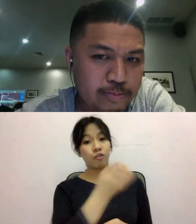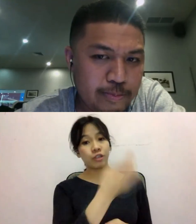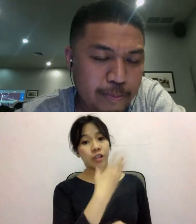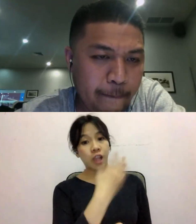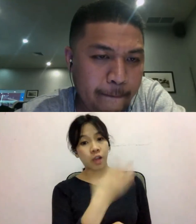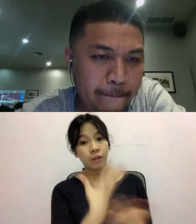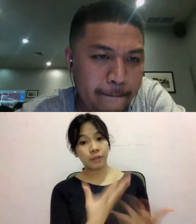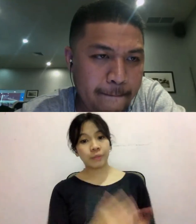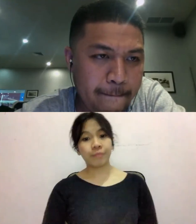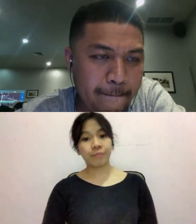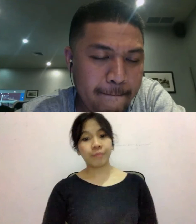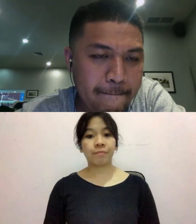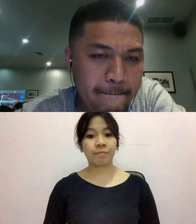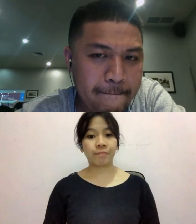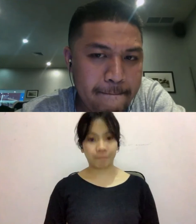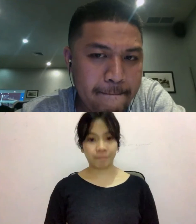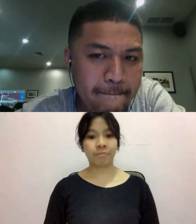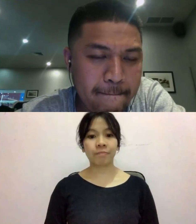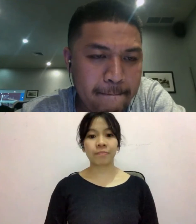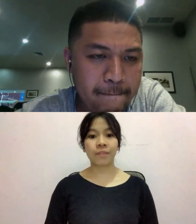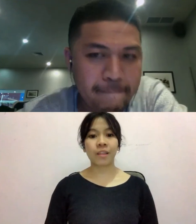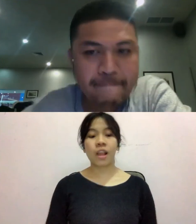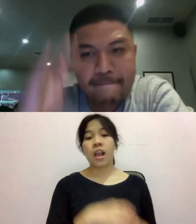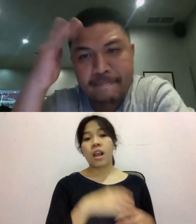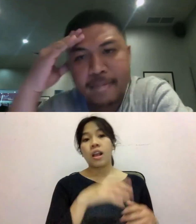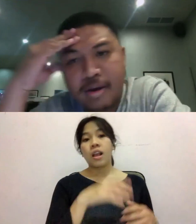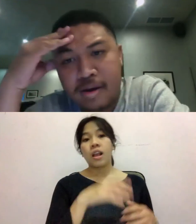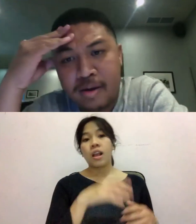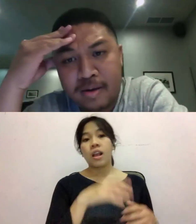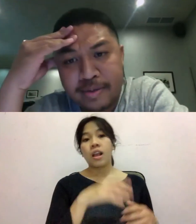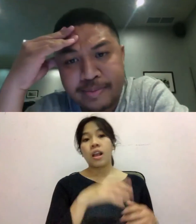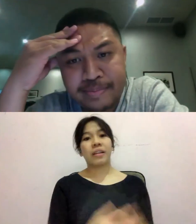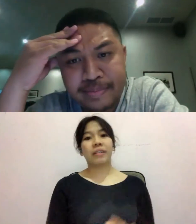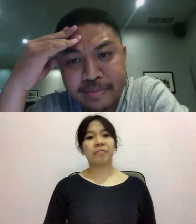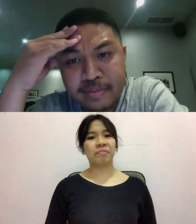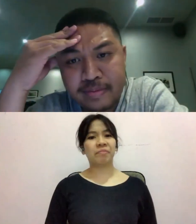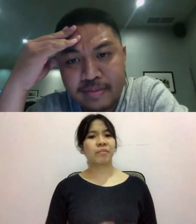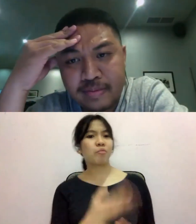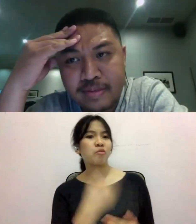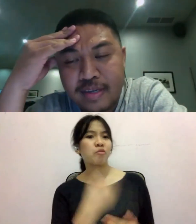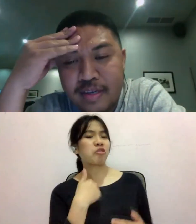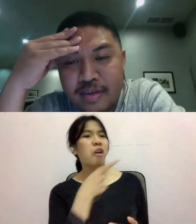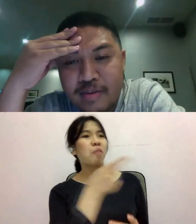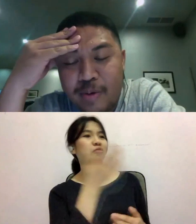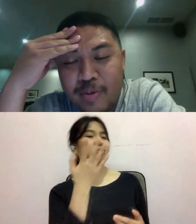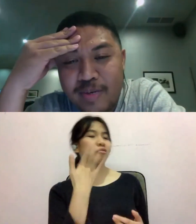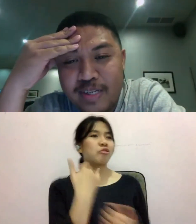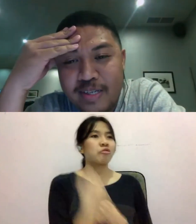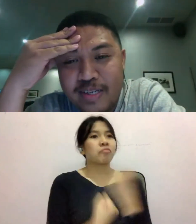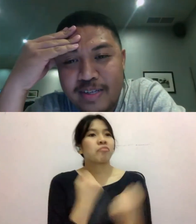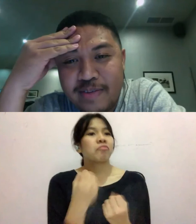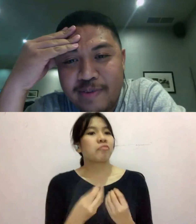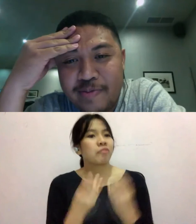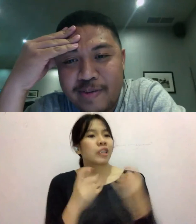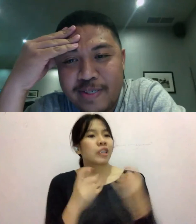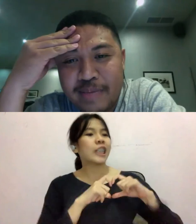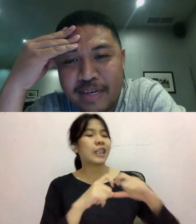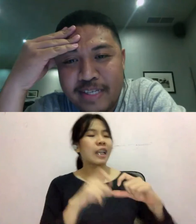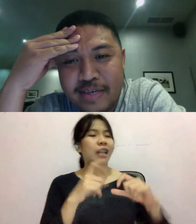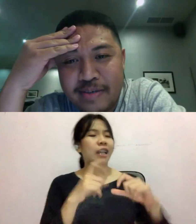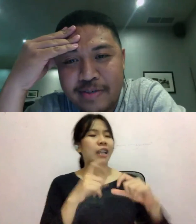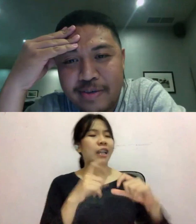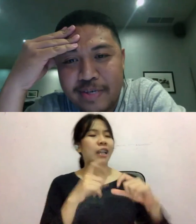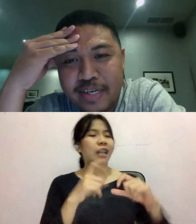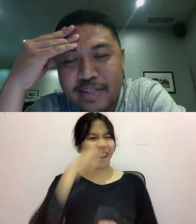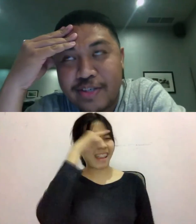feel free. Yeah. What's the craziest thing you've done to love? Probably this is like the very first time I